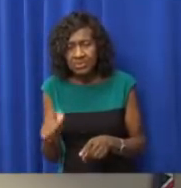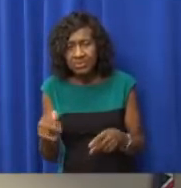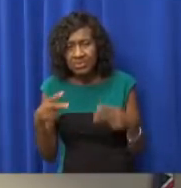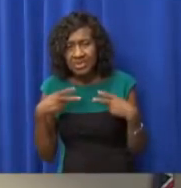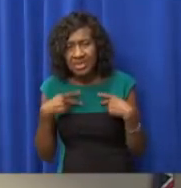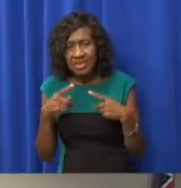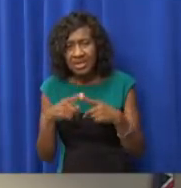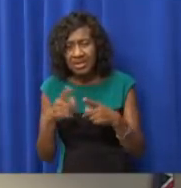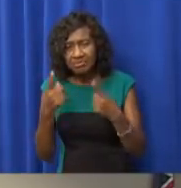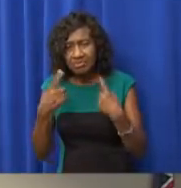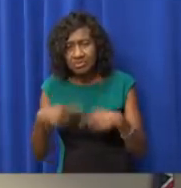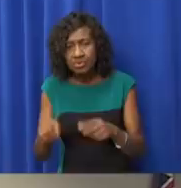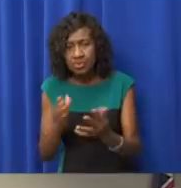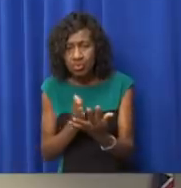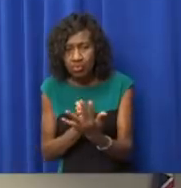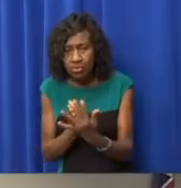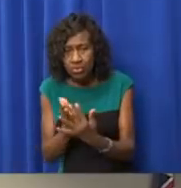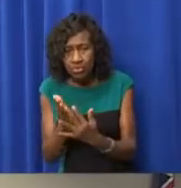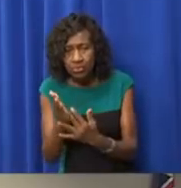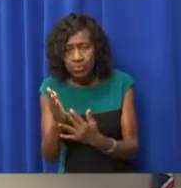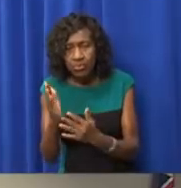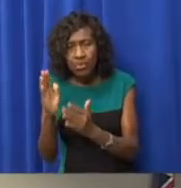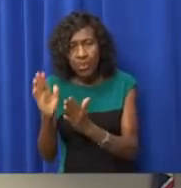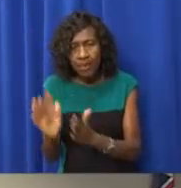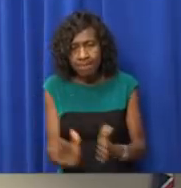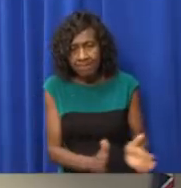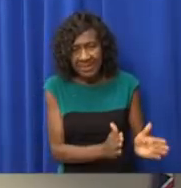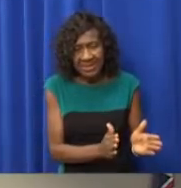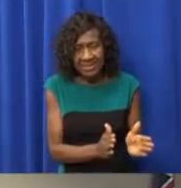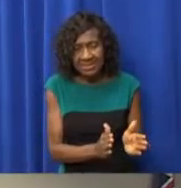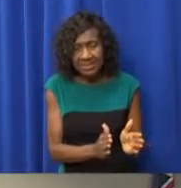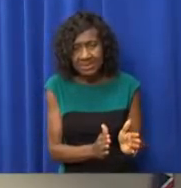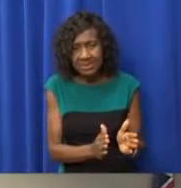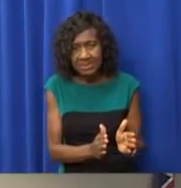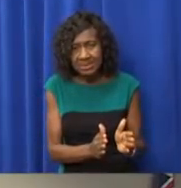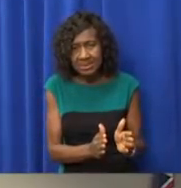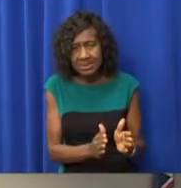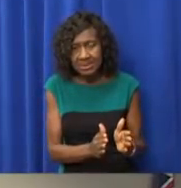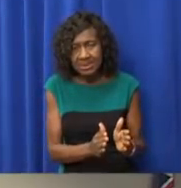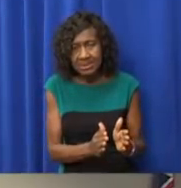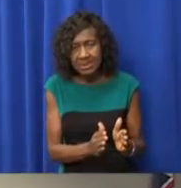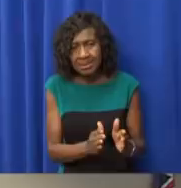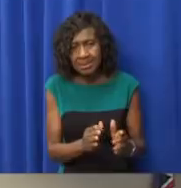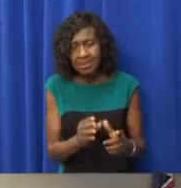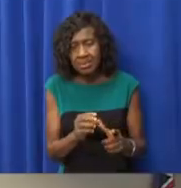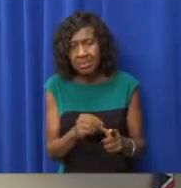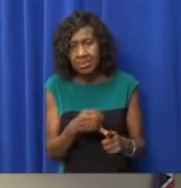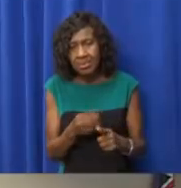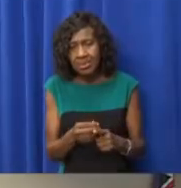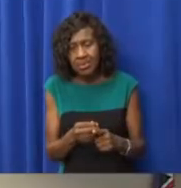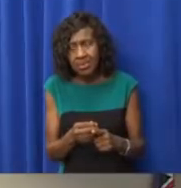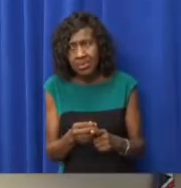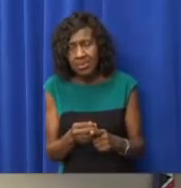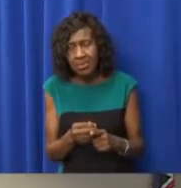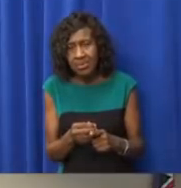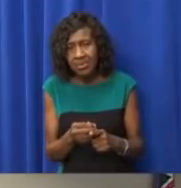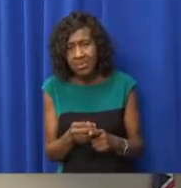even business licenses to be able to do that before they start the work?